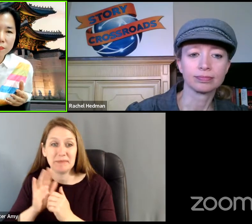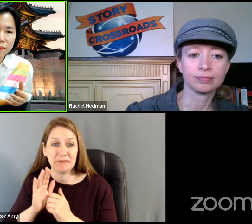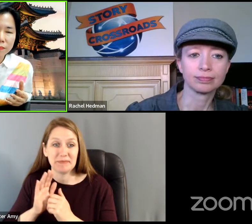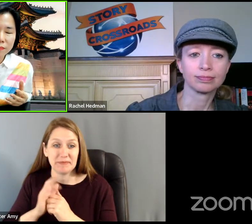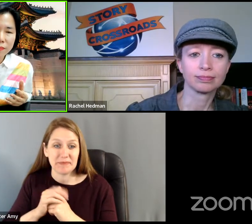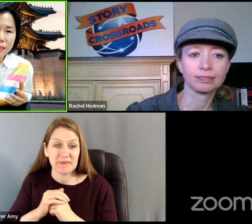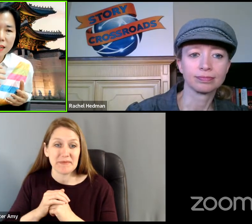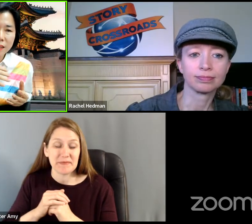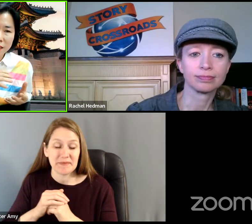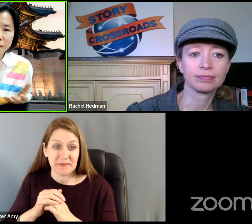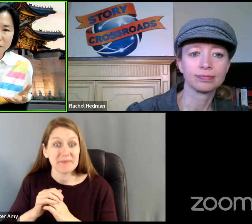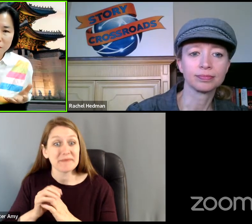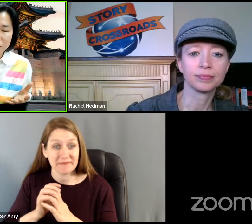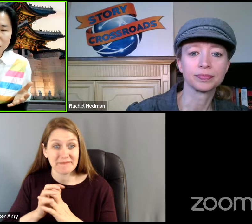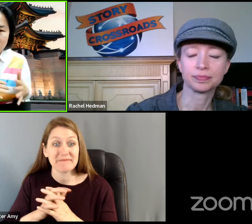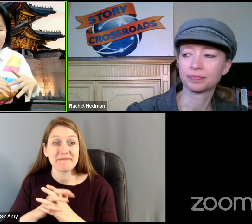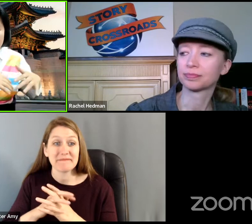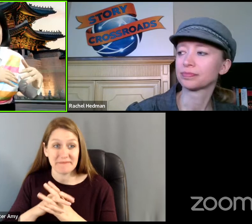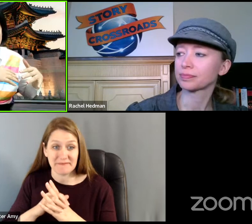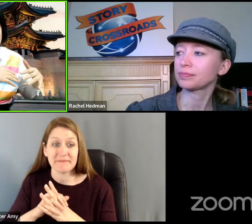And yeah.